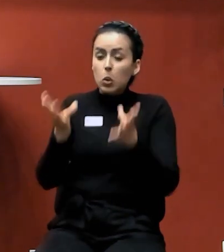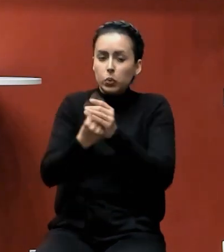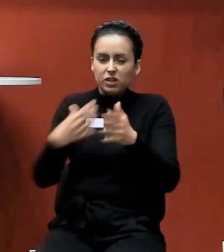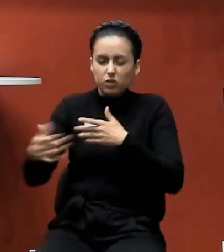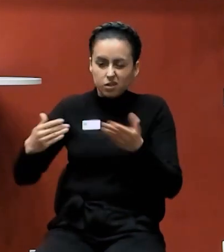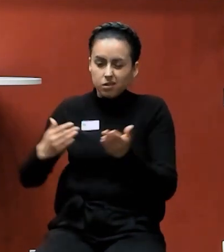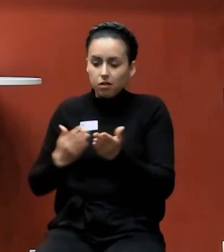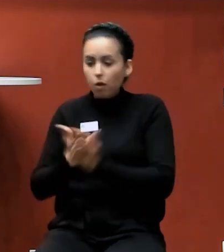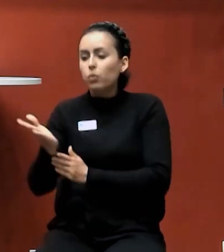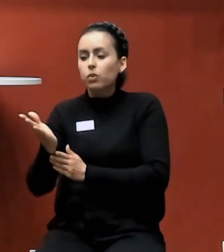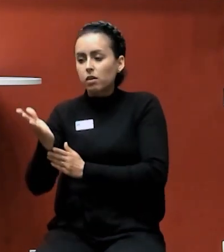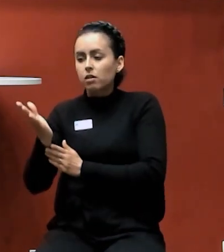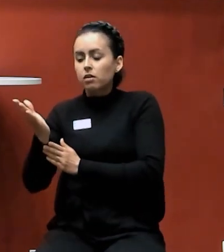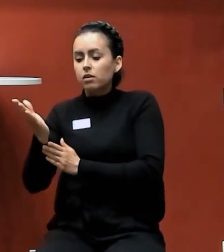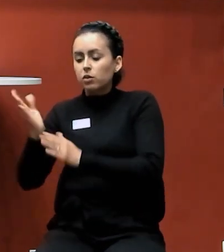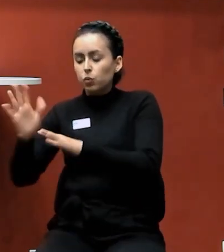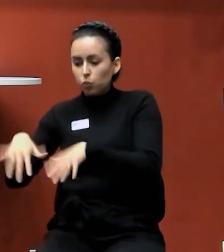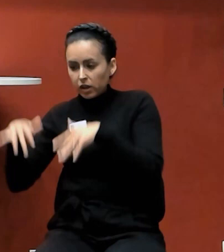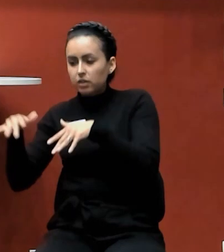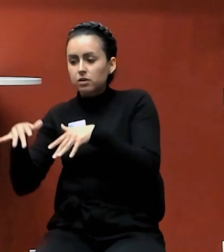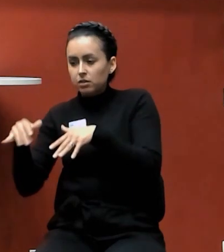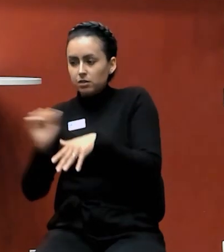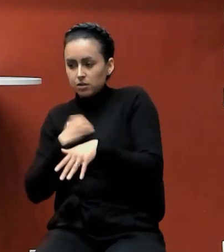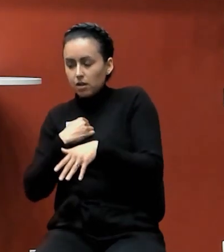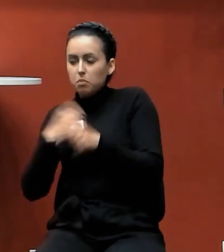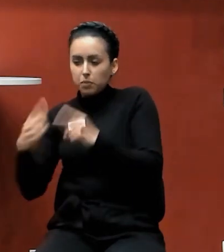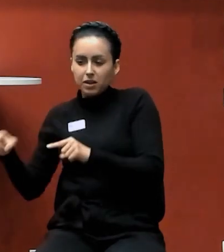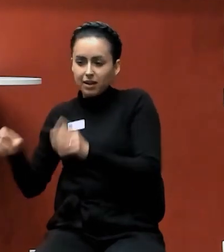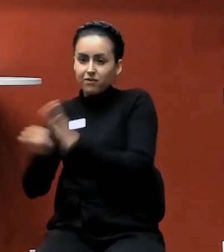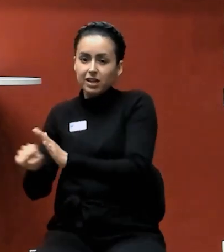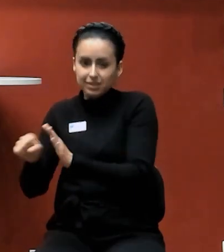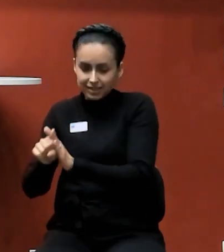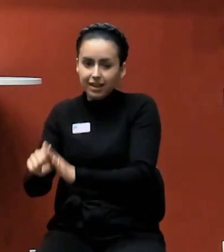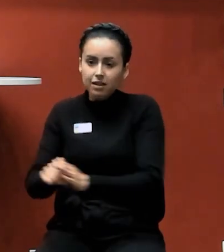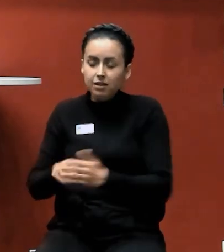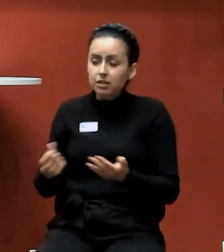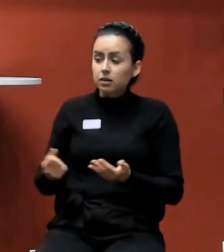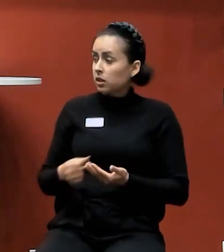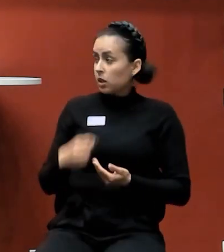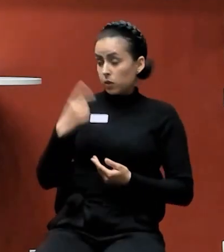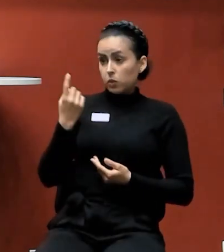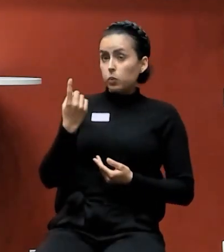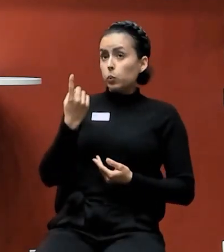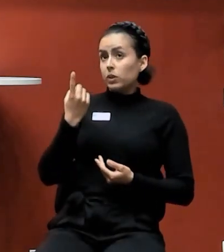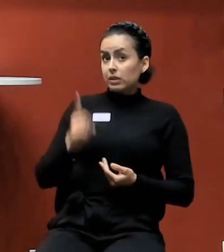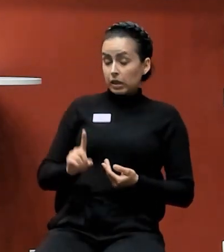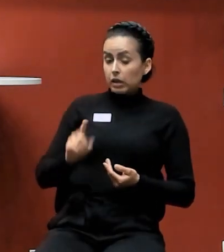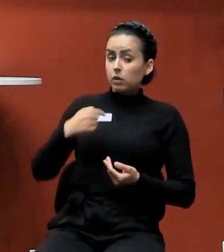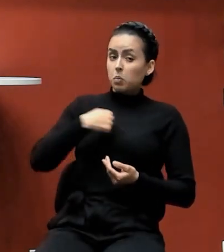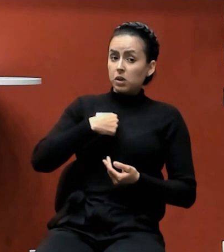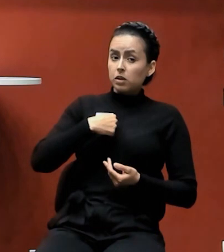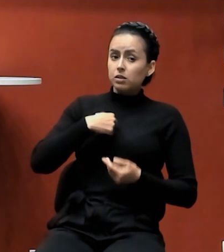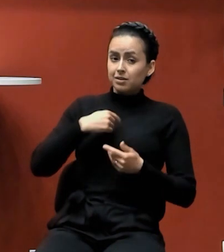For example, this time we were performing, and it was a very